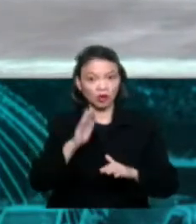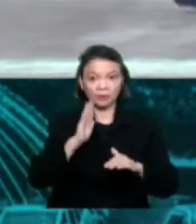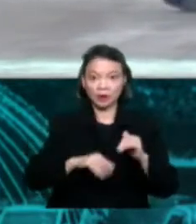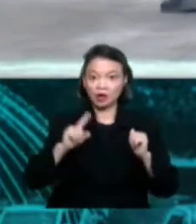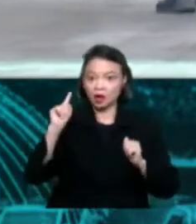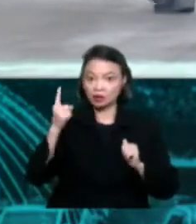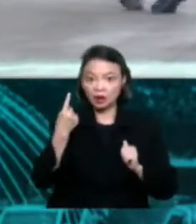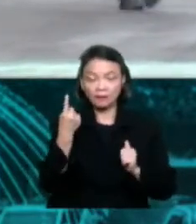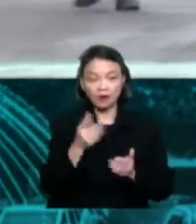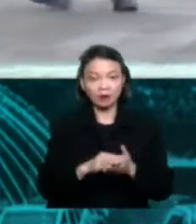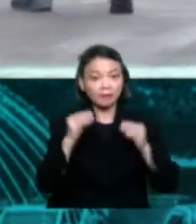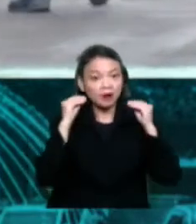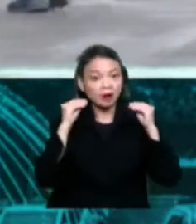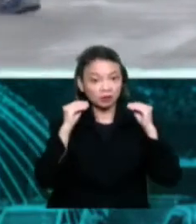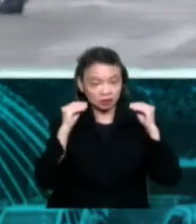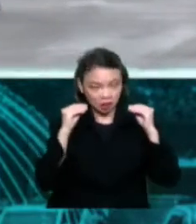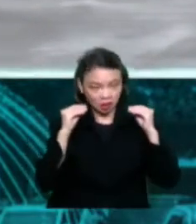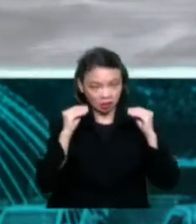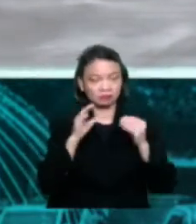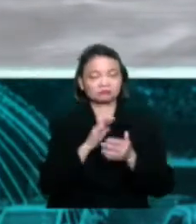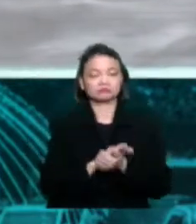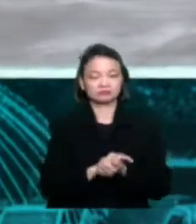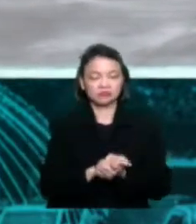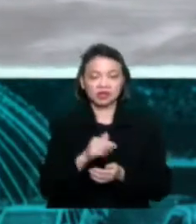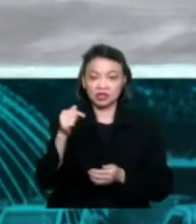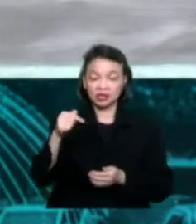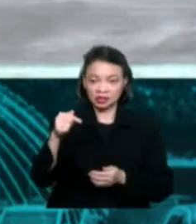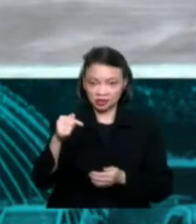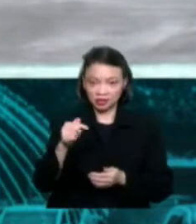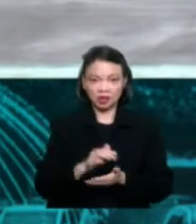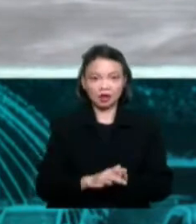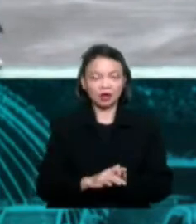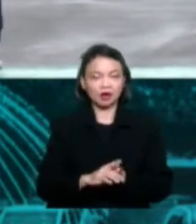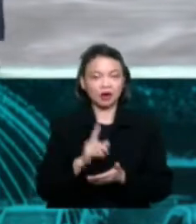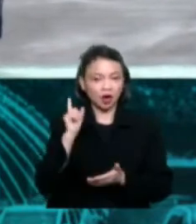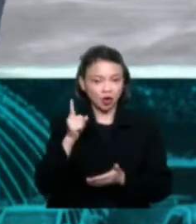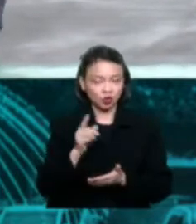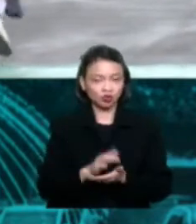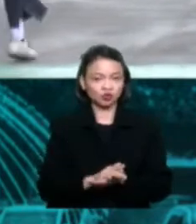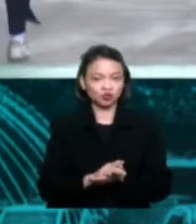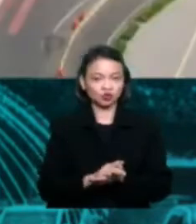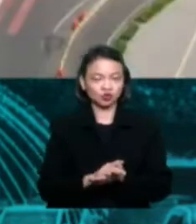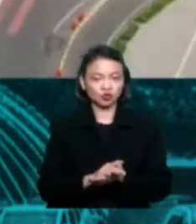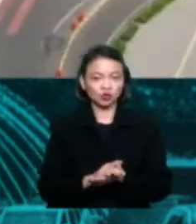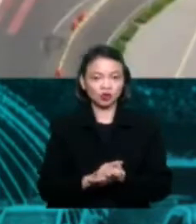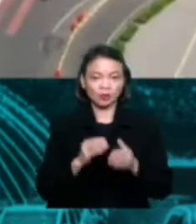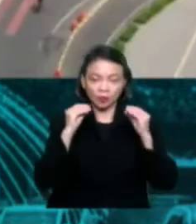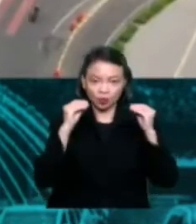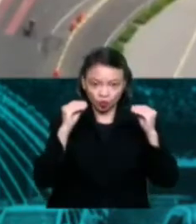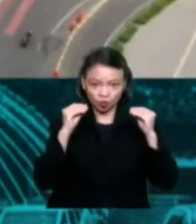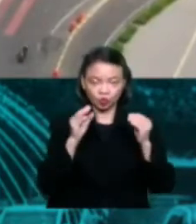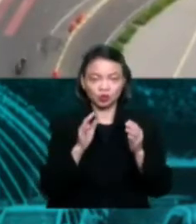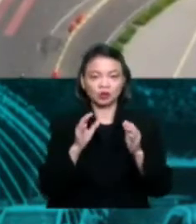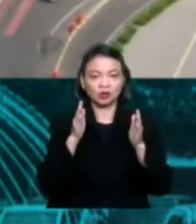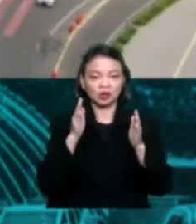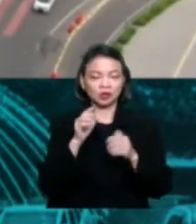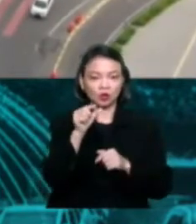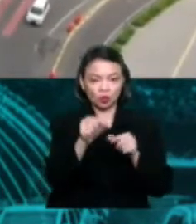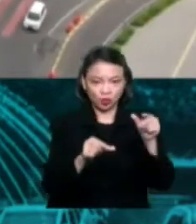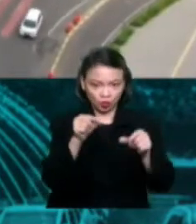lies actually in the hands of the teachers and the educators, beyond the parents. And that's an important role. A third one, when we talk